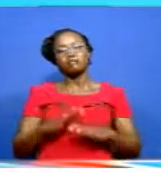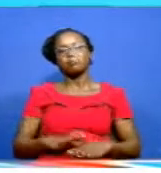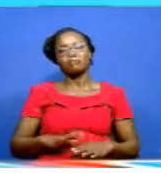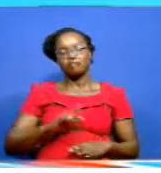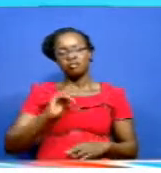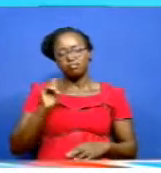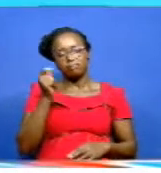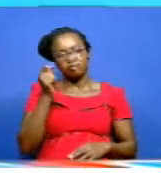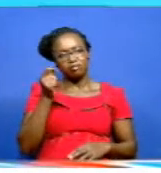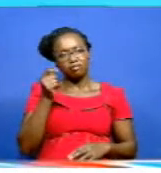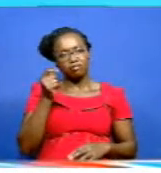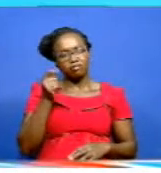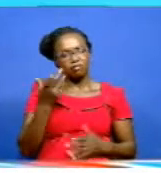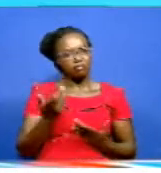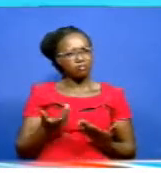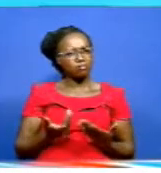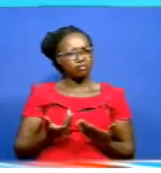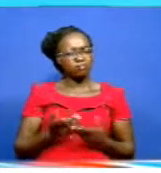war against COVID-19?